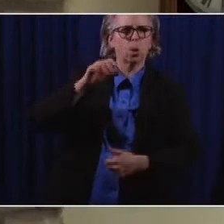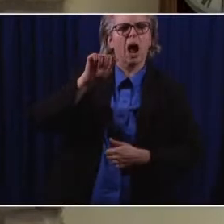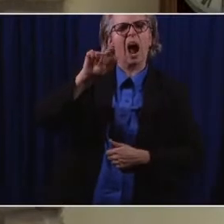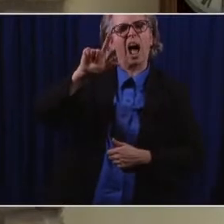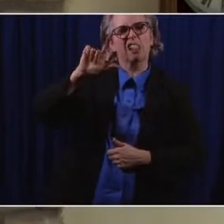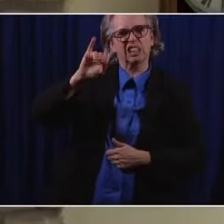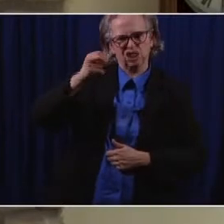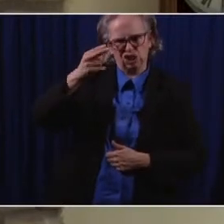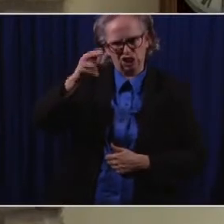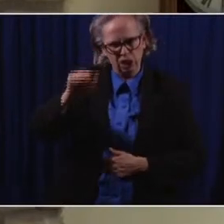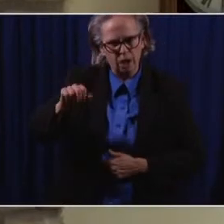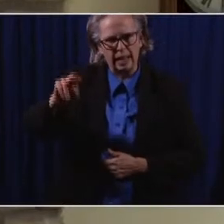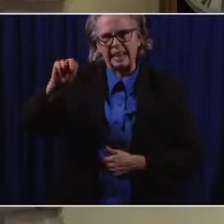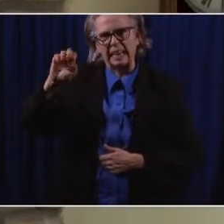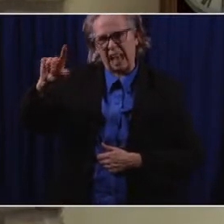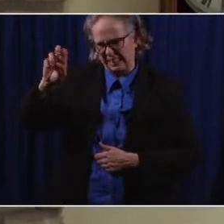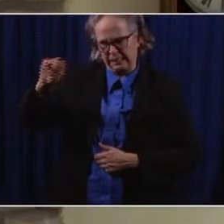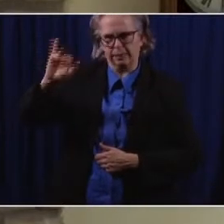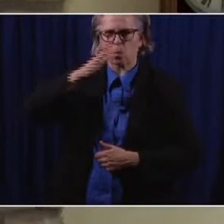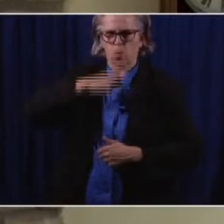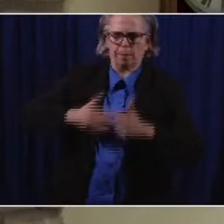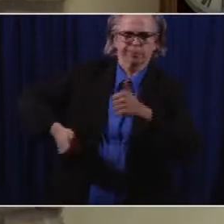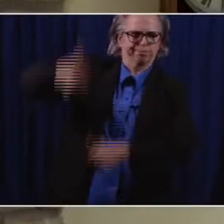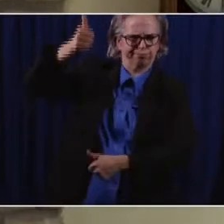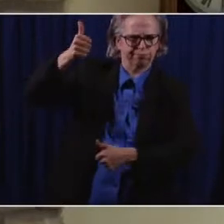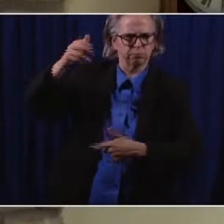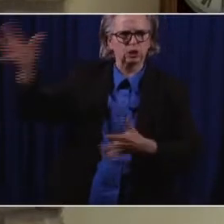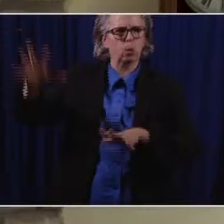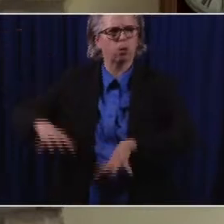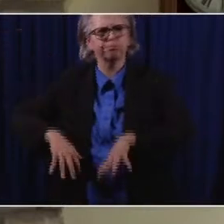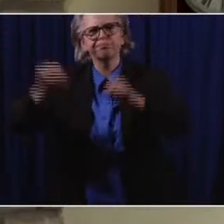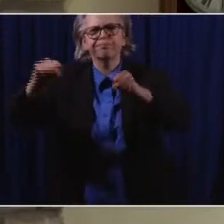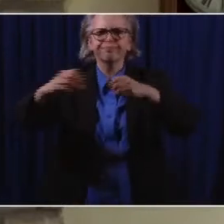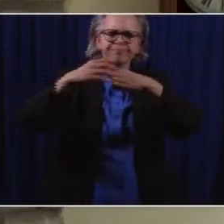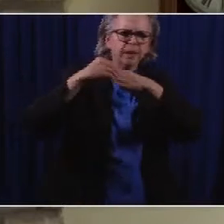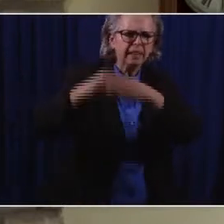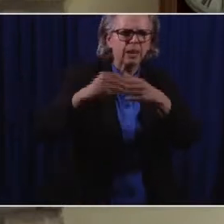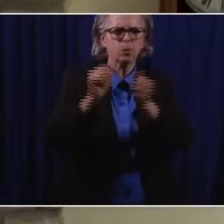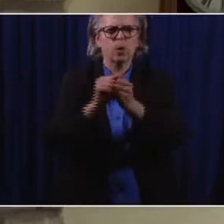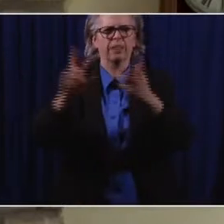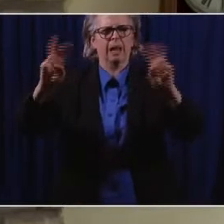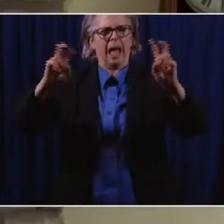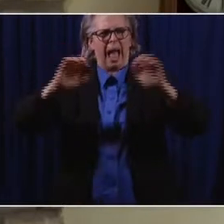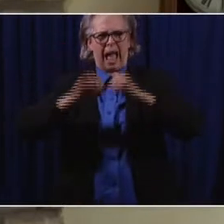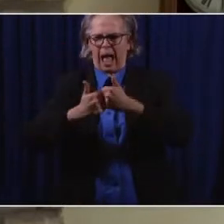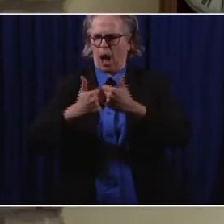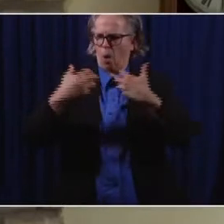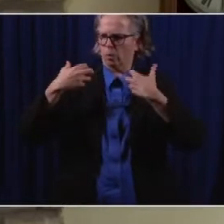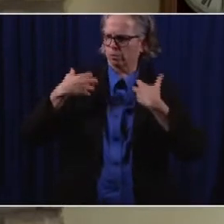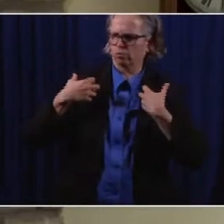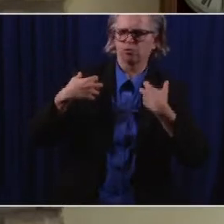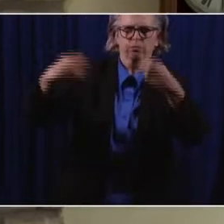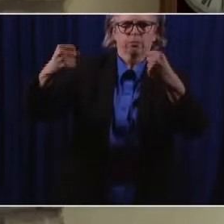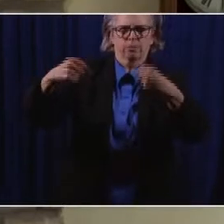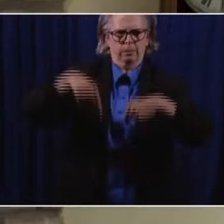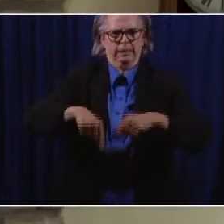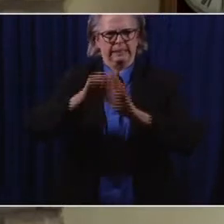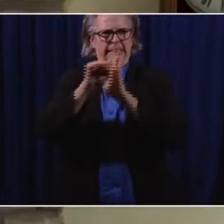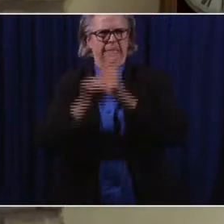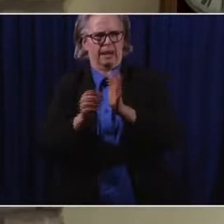our anti-drug efforts, our recovery efforts in the state. And I wanted to invite